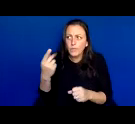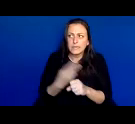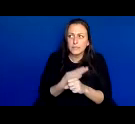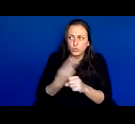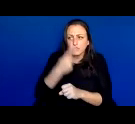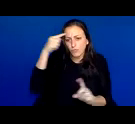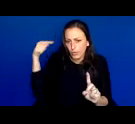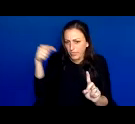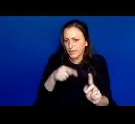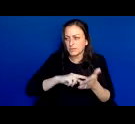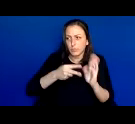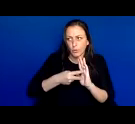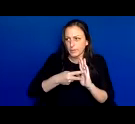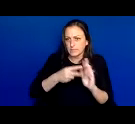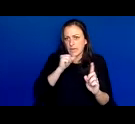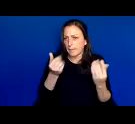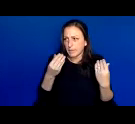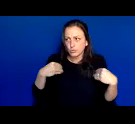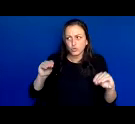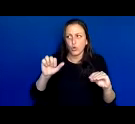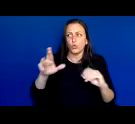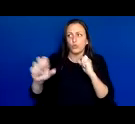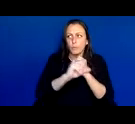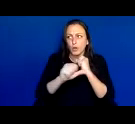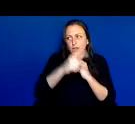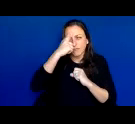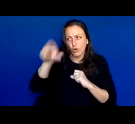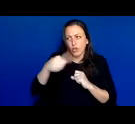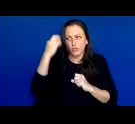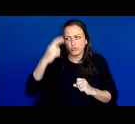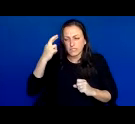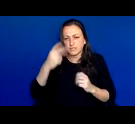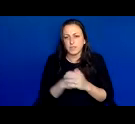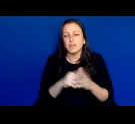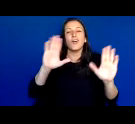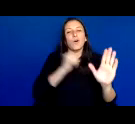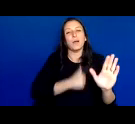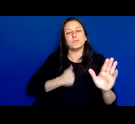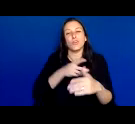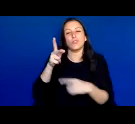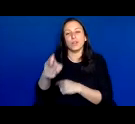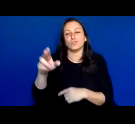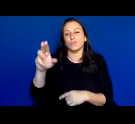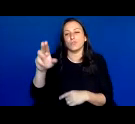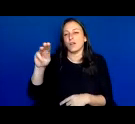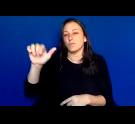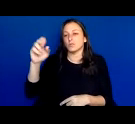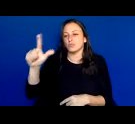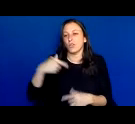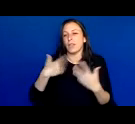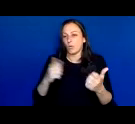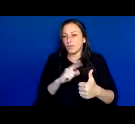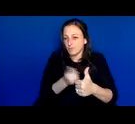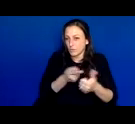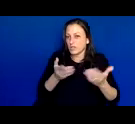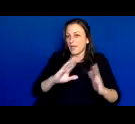this purpose and not being sold or marketed for any other reason? Marshall, I'm sorry to cut you off, but I really want to get through everyone's first